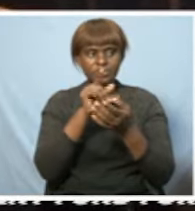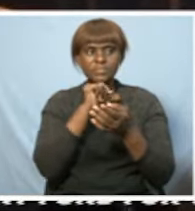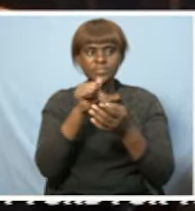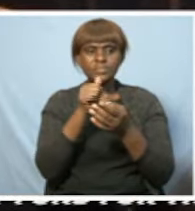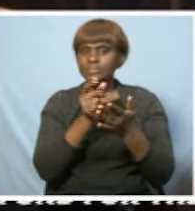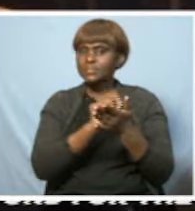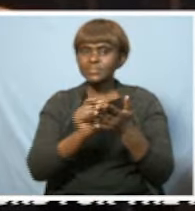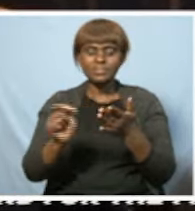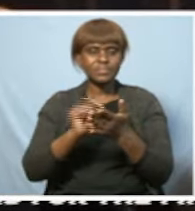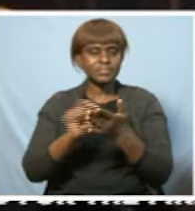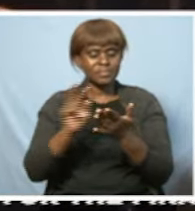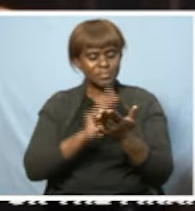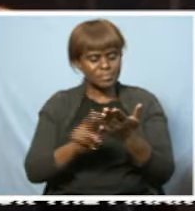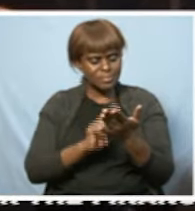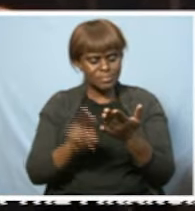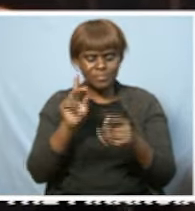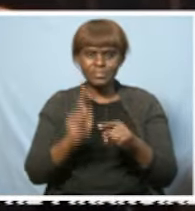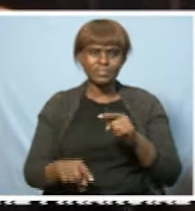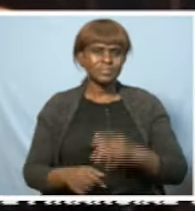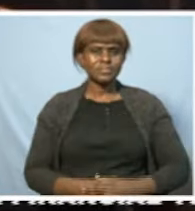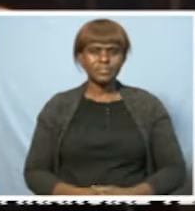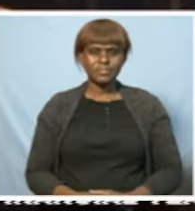readable.